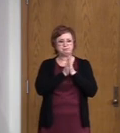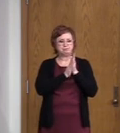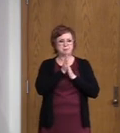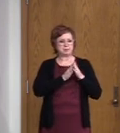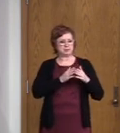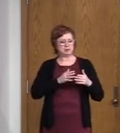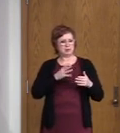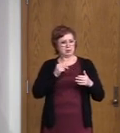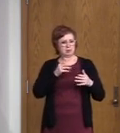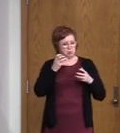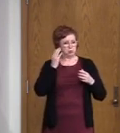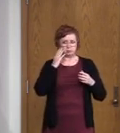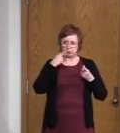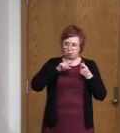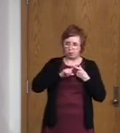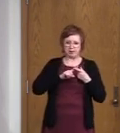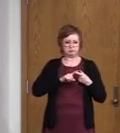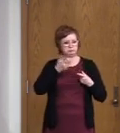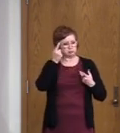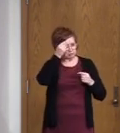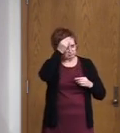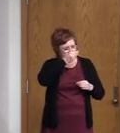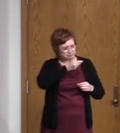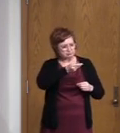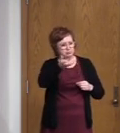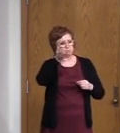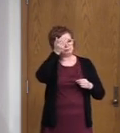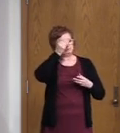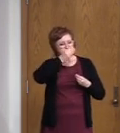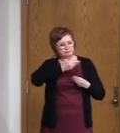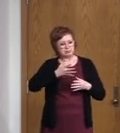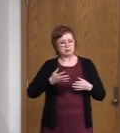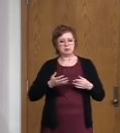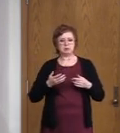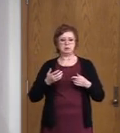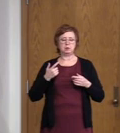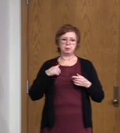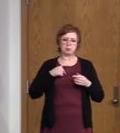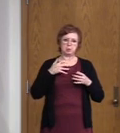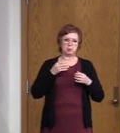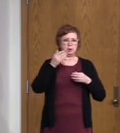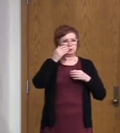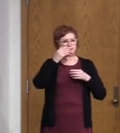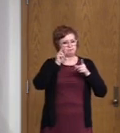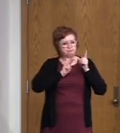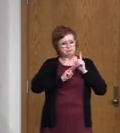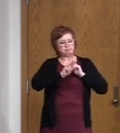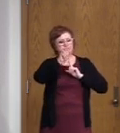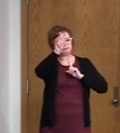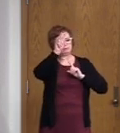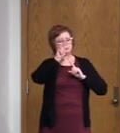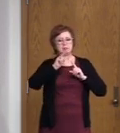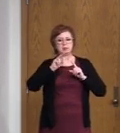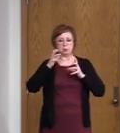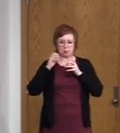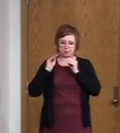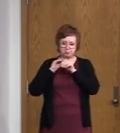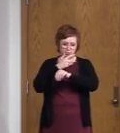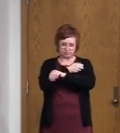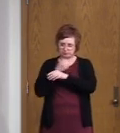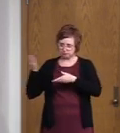vaccinated, and we have a window right now, and we're hopeful that we get more vaccines so we can able to accelerate that program. We have